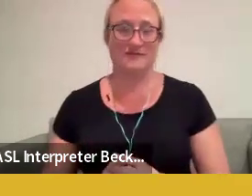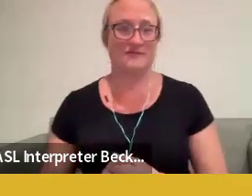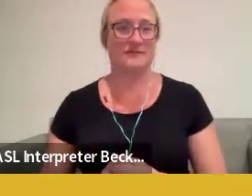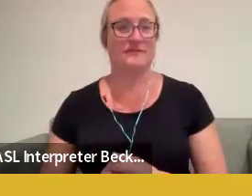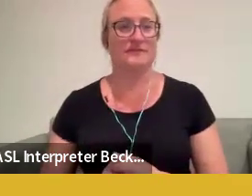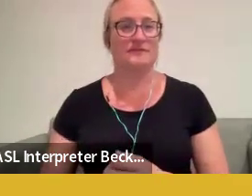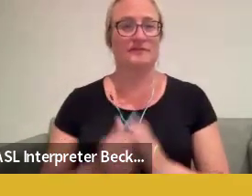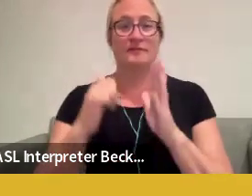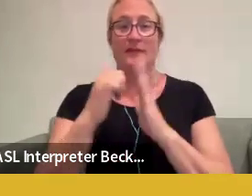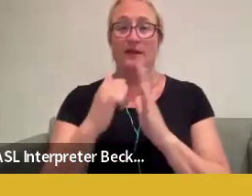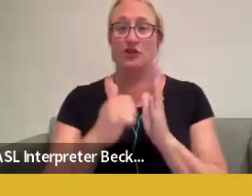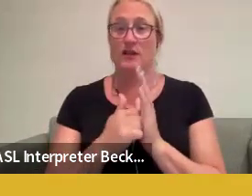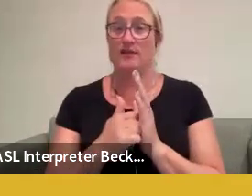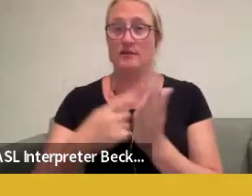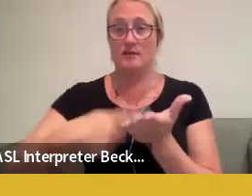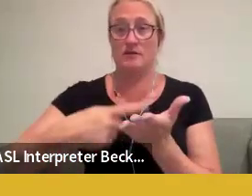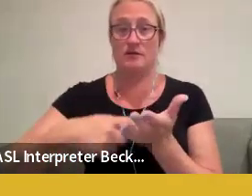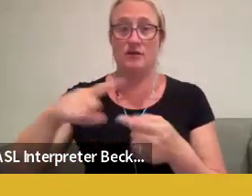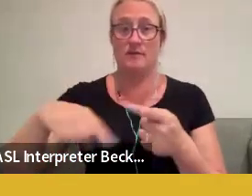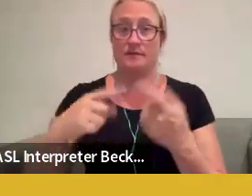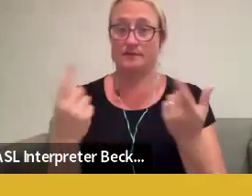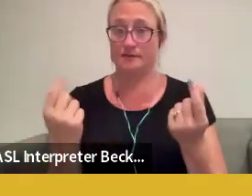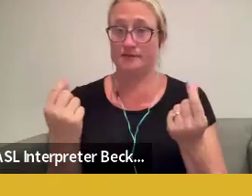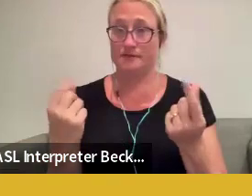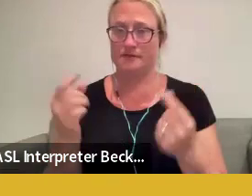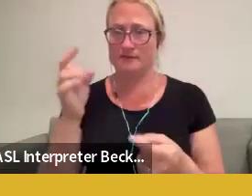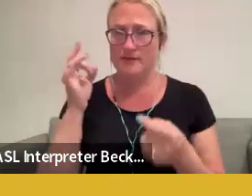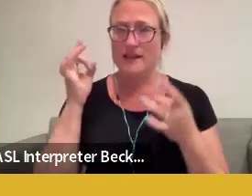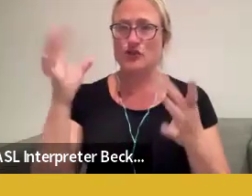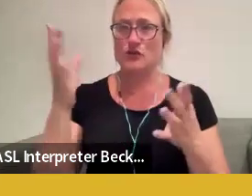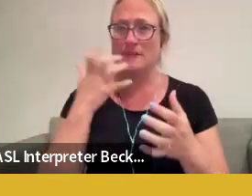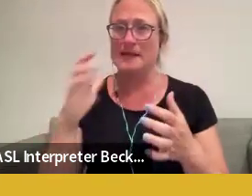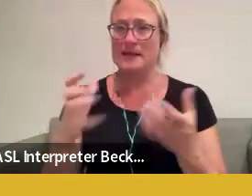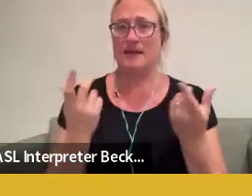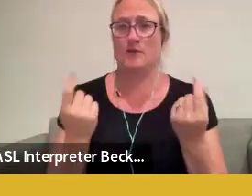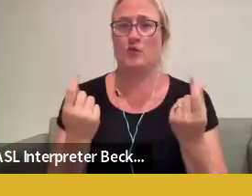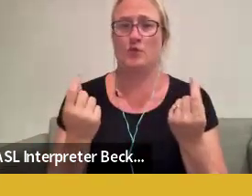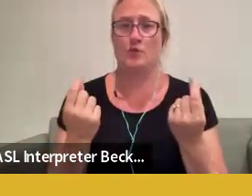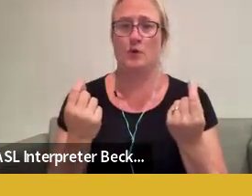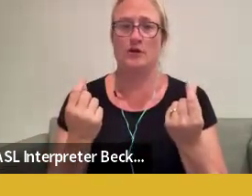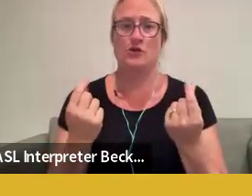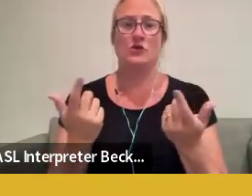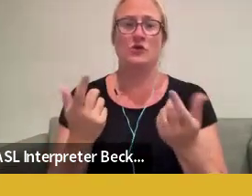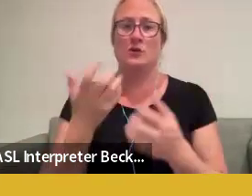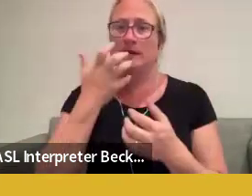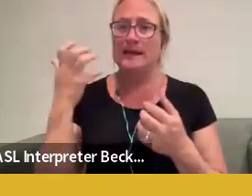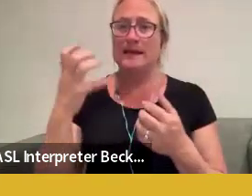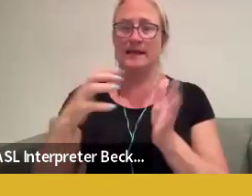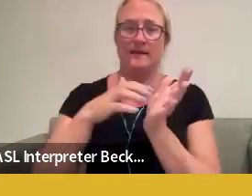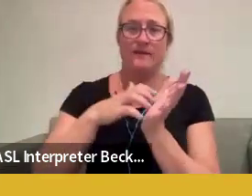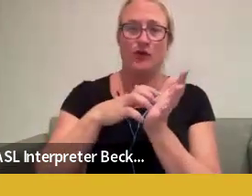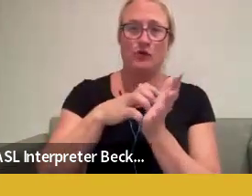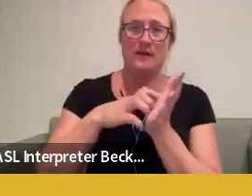Our agenda for today. Today we'll learn about extreme heat overview, what the heat vulnerability index looks